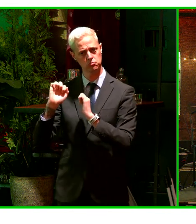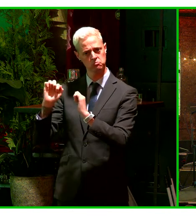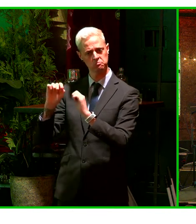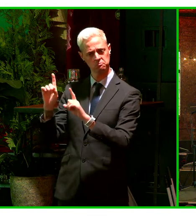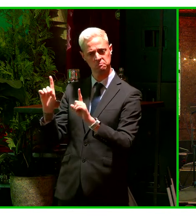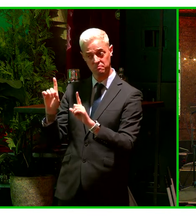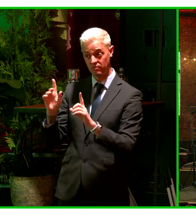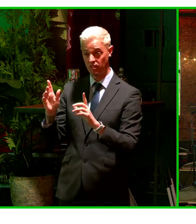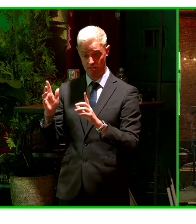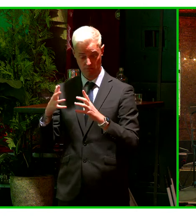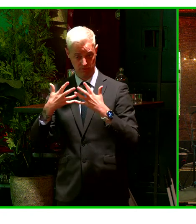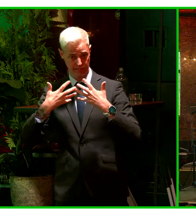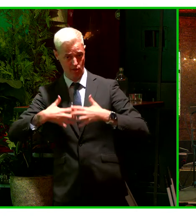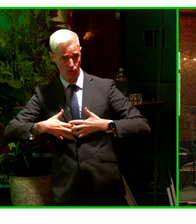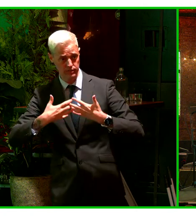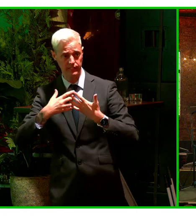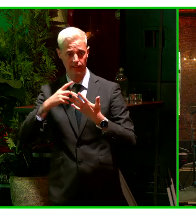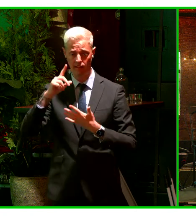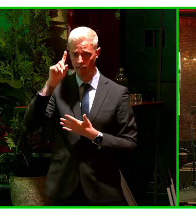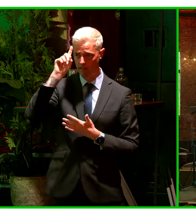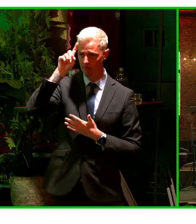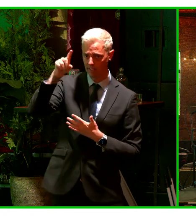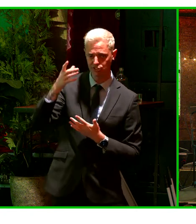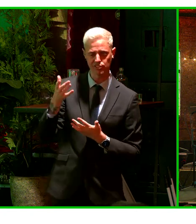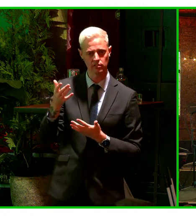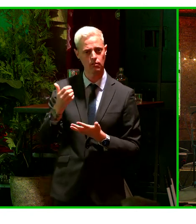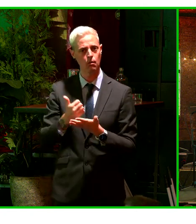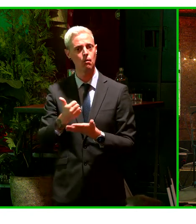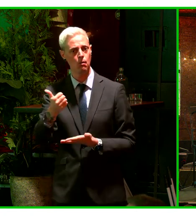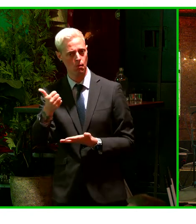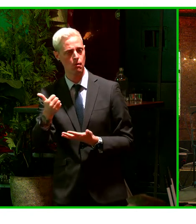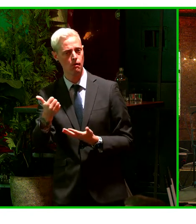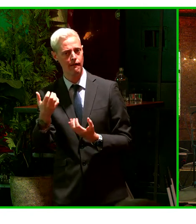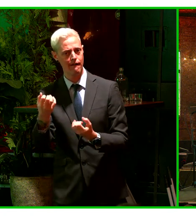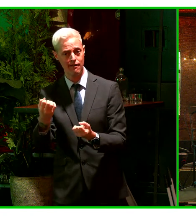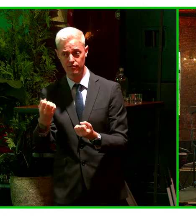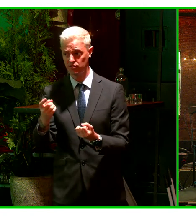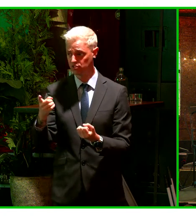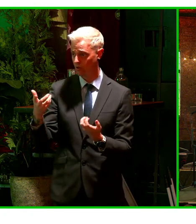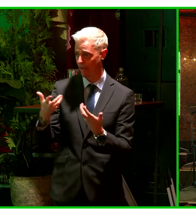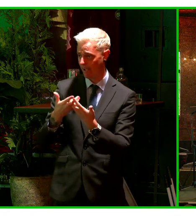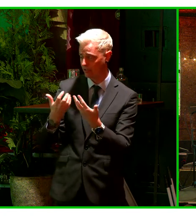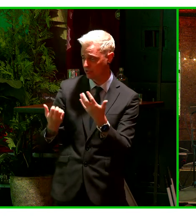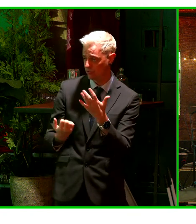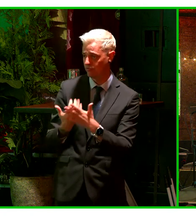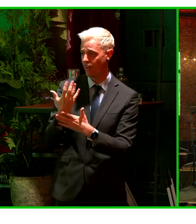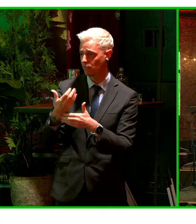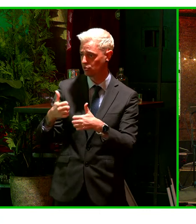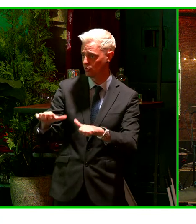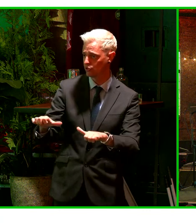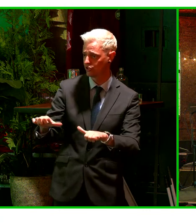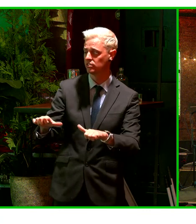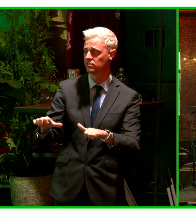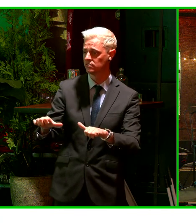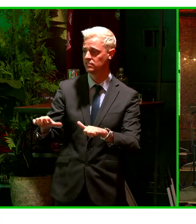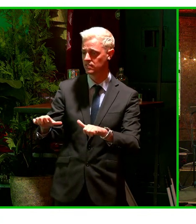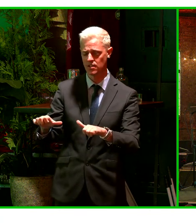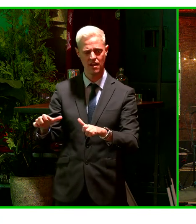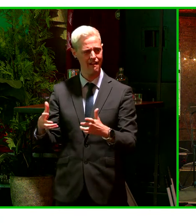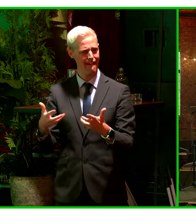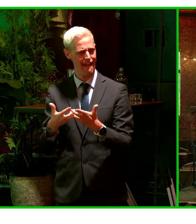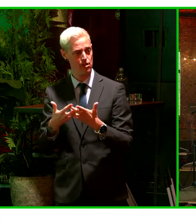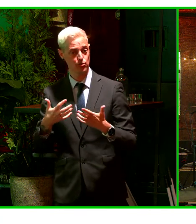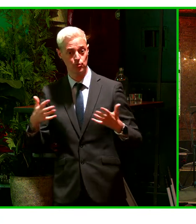obviously technology and innovation is going to play a major role in helping us develop those solutions. What can we do to